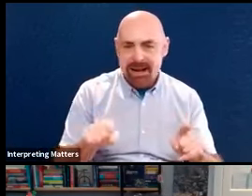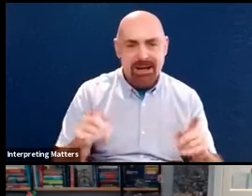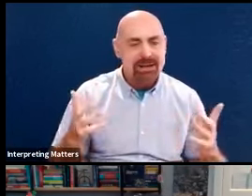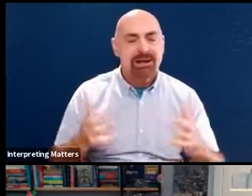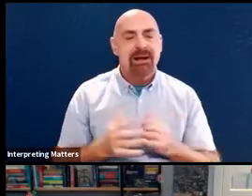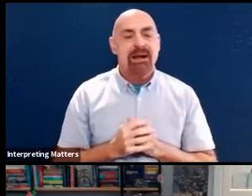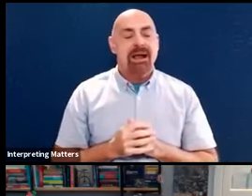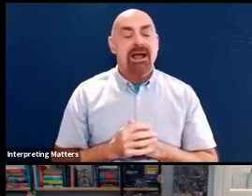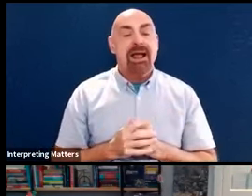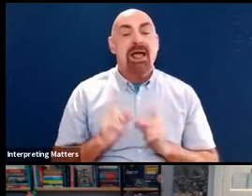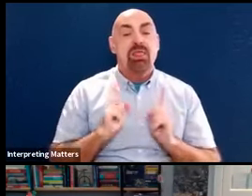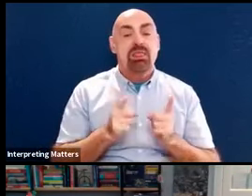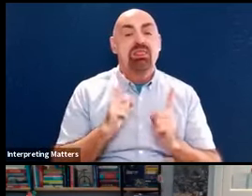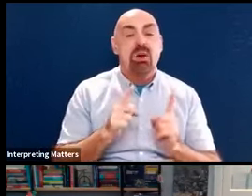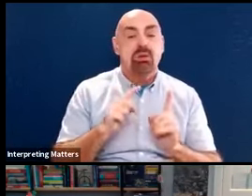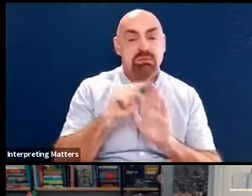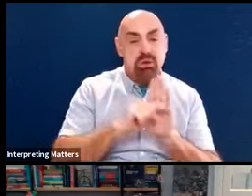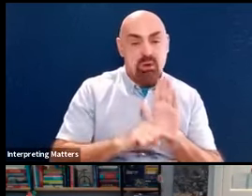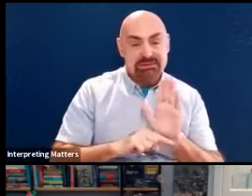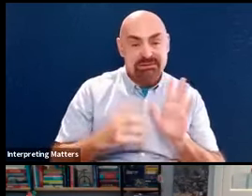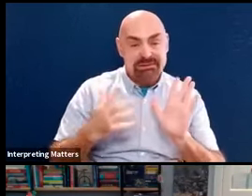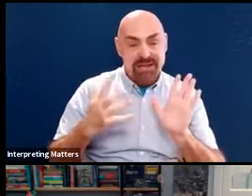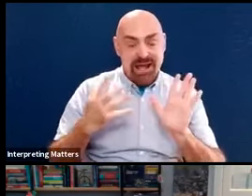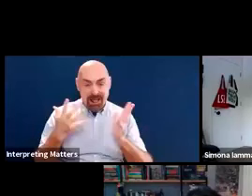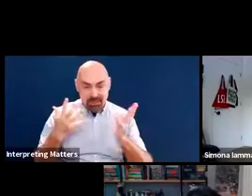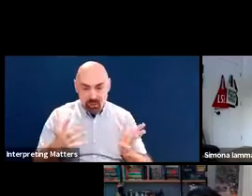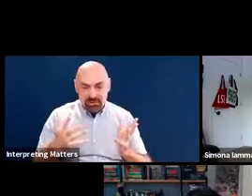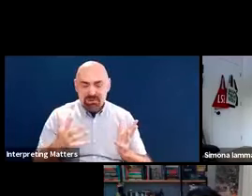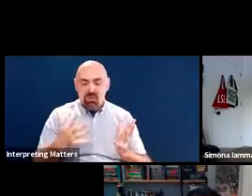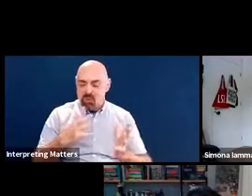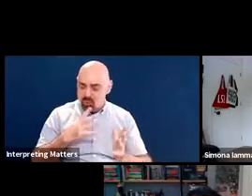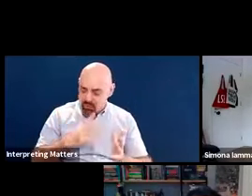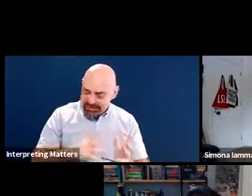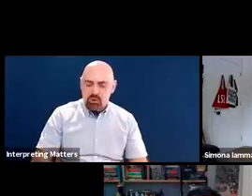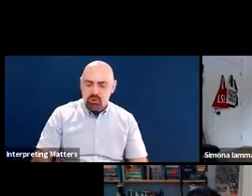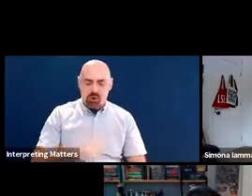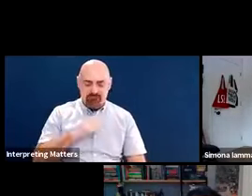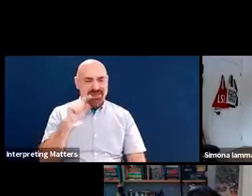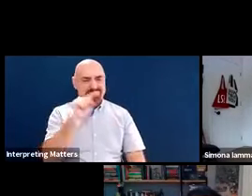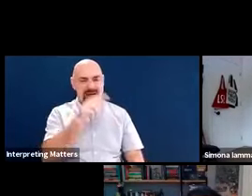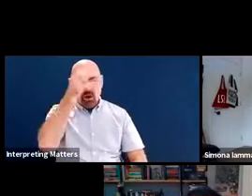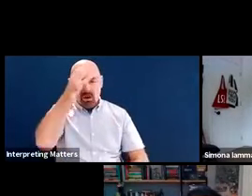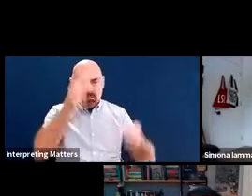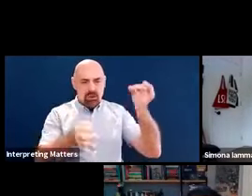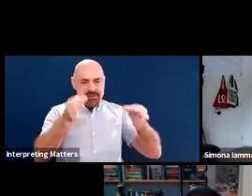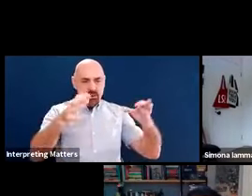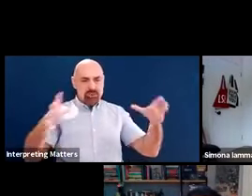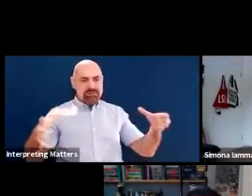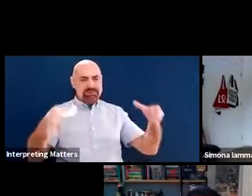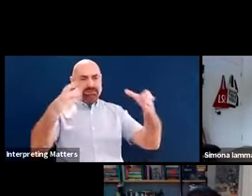kinds of policies, it does require confidence. It requires confidence in a political system that can actually